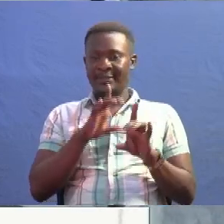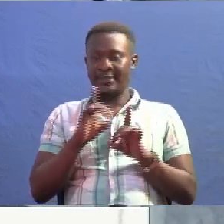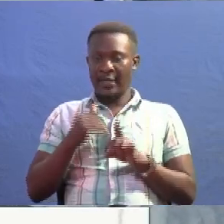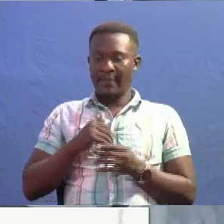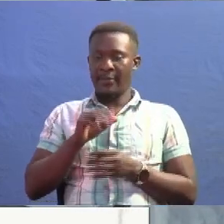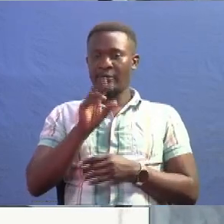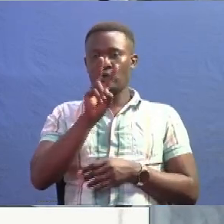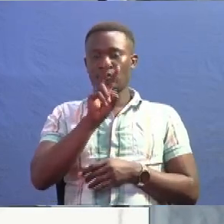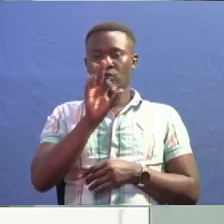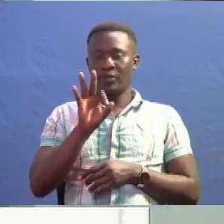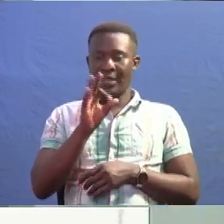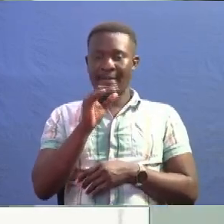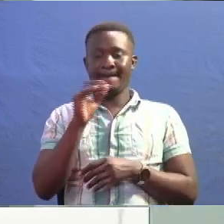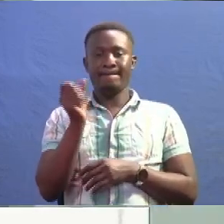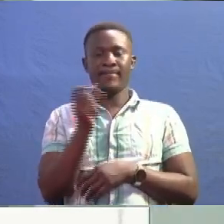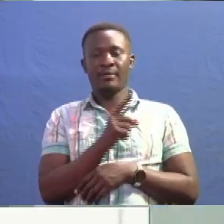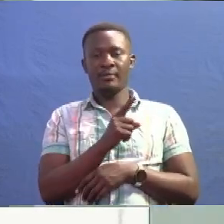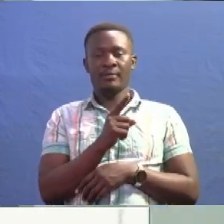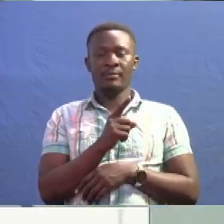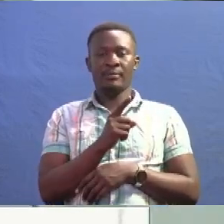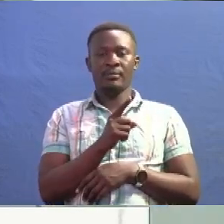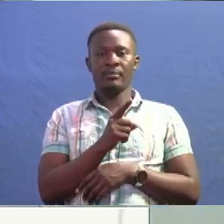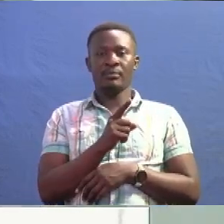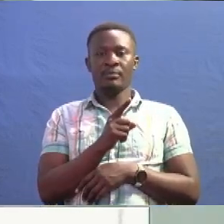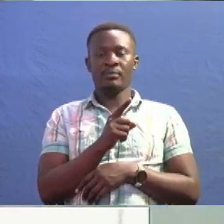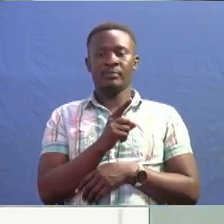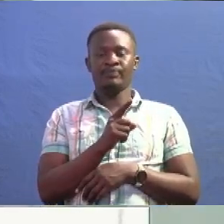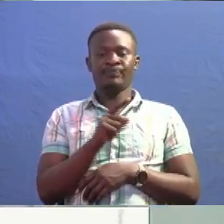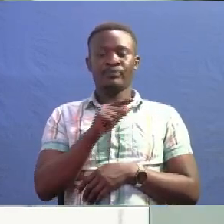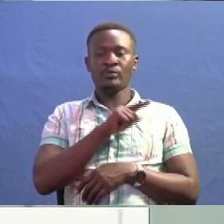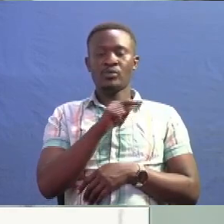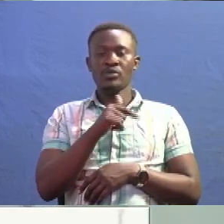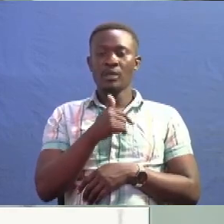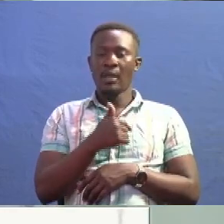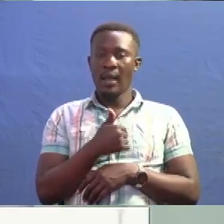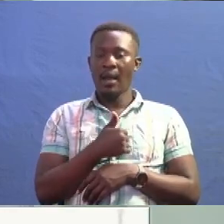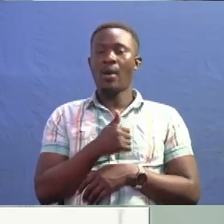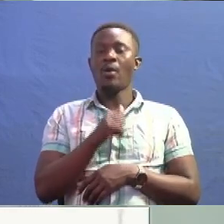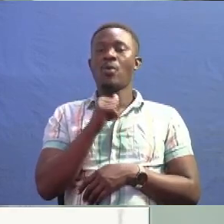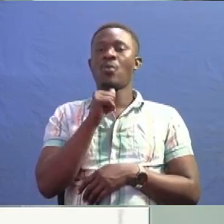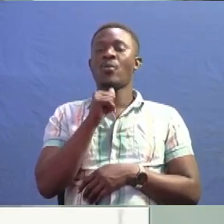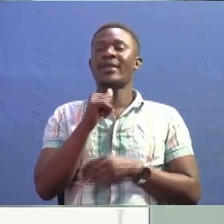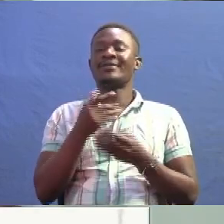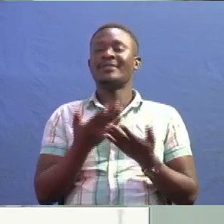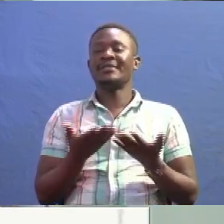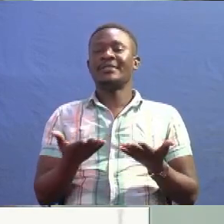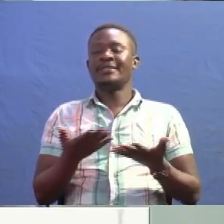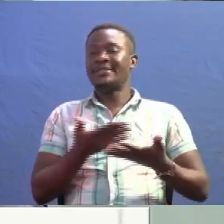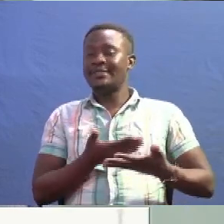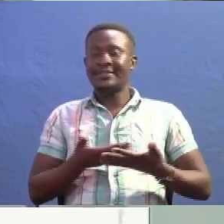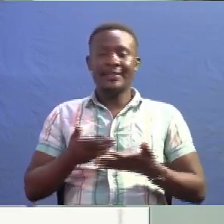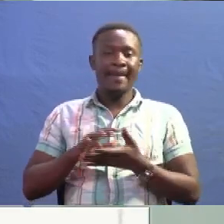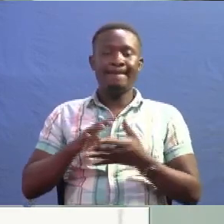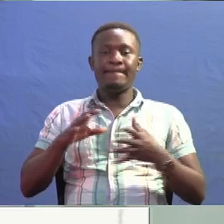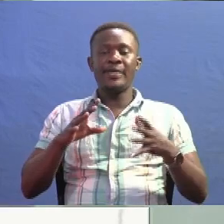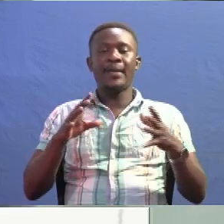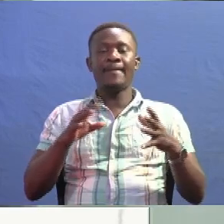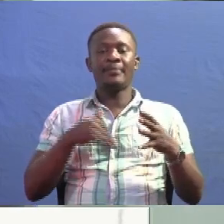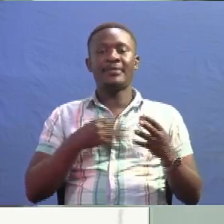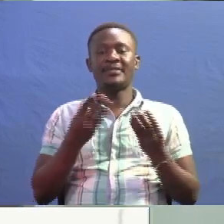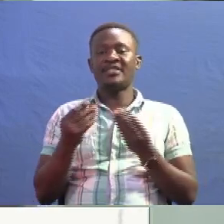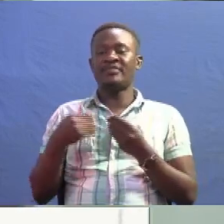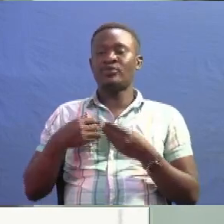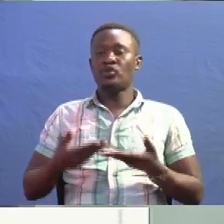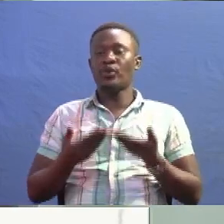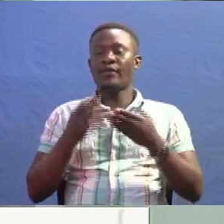6 months of age. For the cleft palate, we want the child to be a little bit bigger. This is simply to give